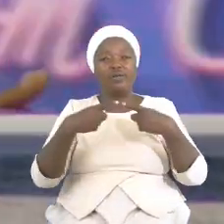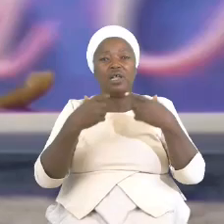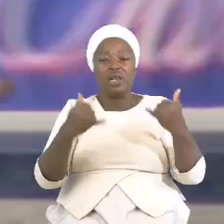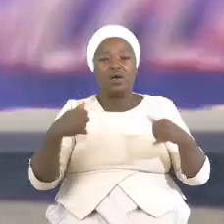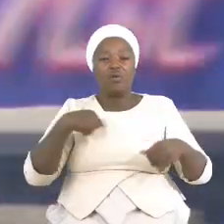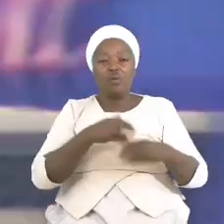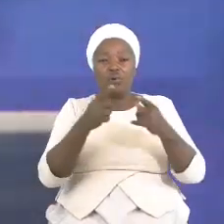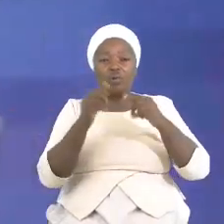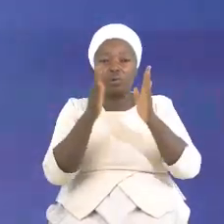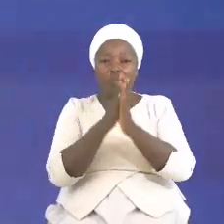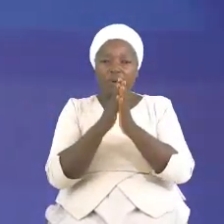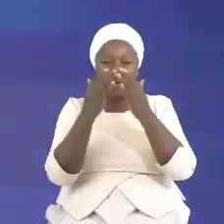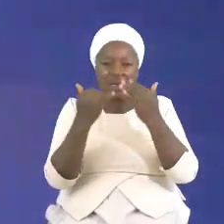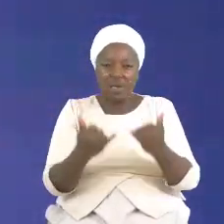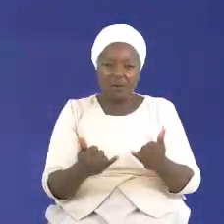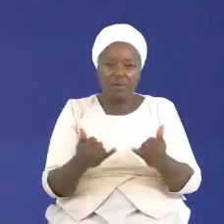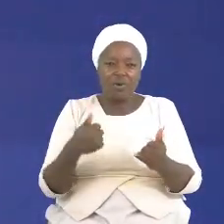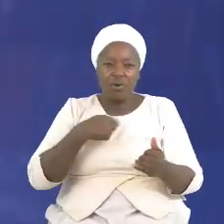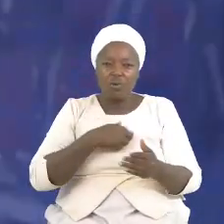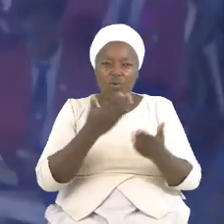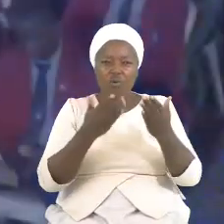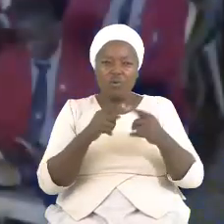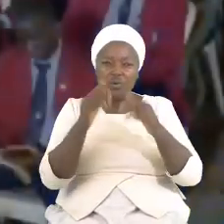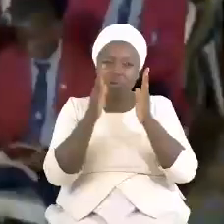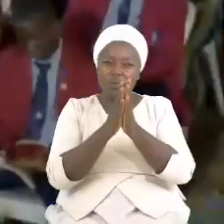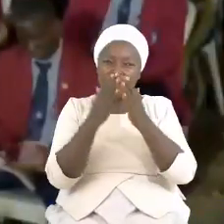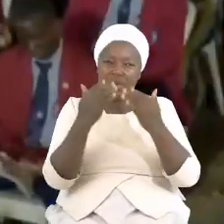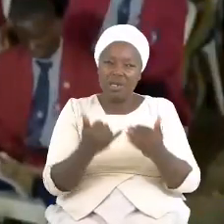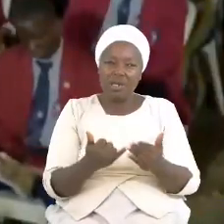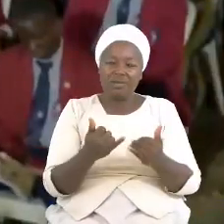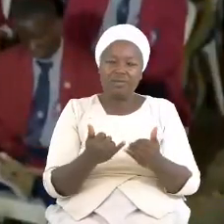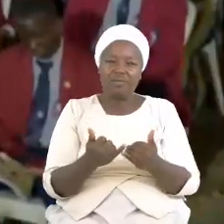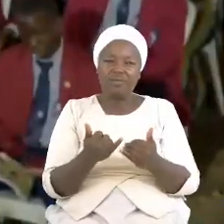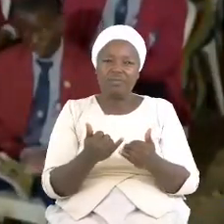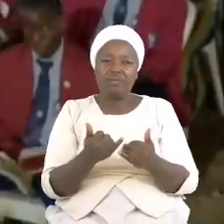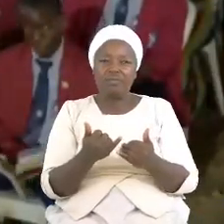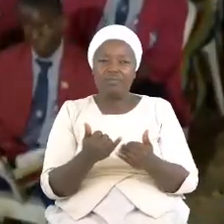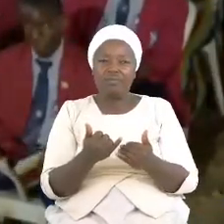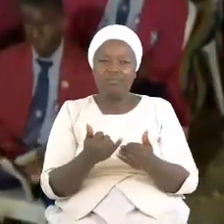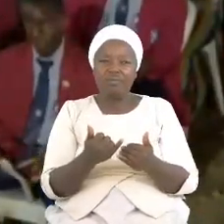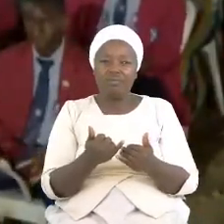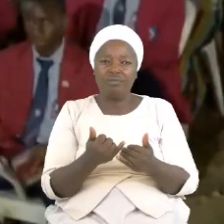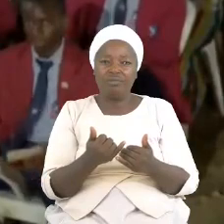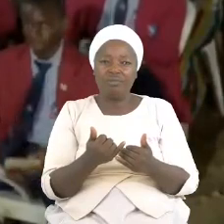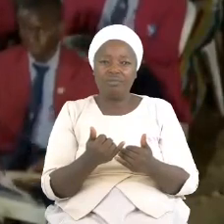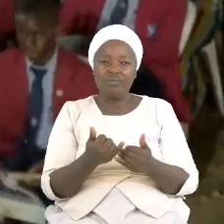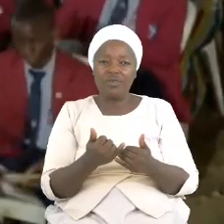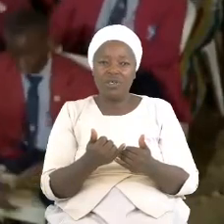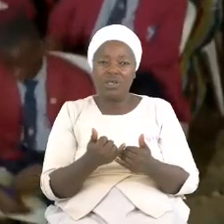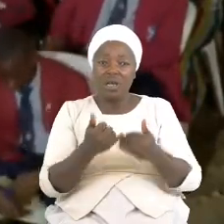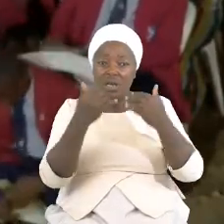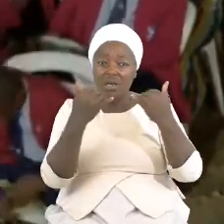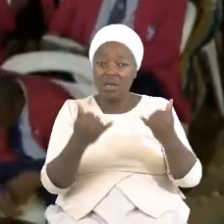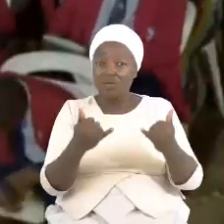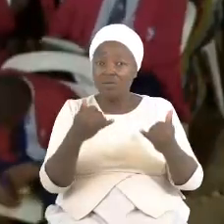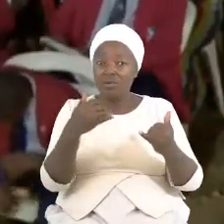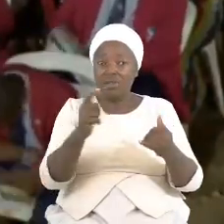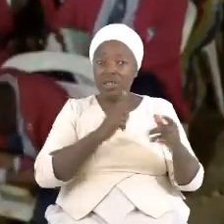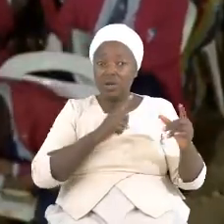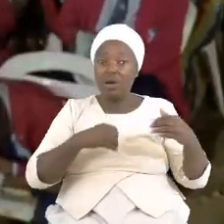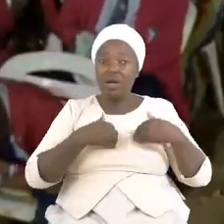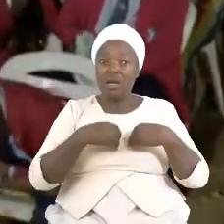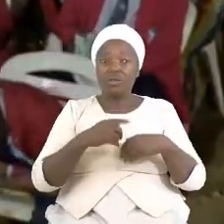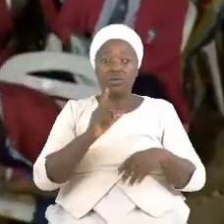eyes closed. Heads bowed and eyes closed. Already the Lord has spoken to you in